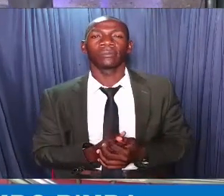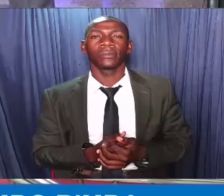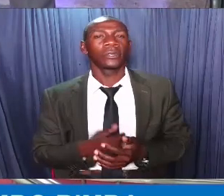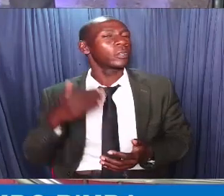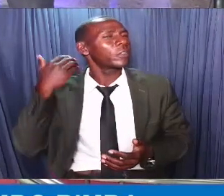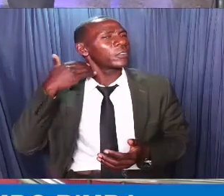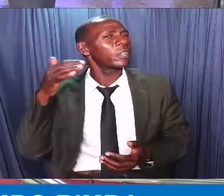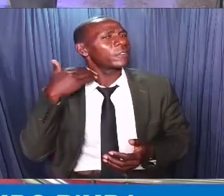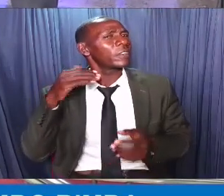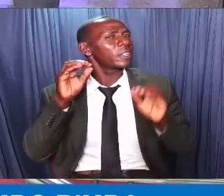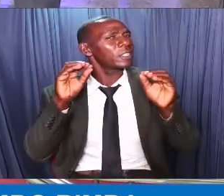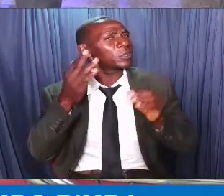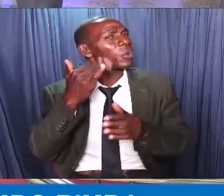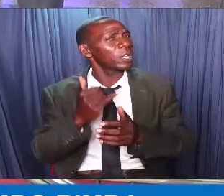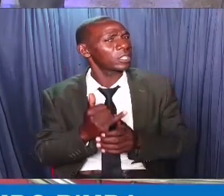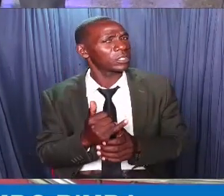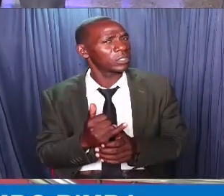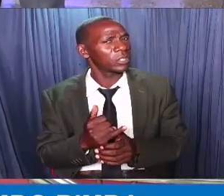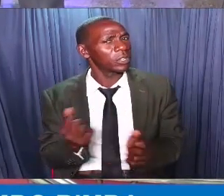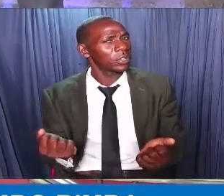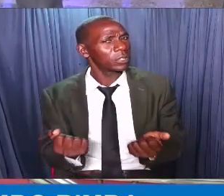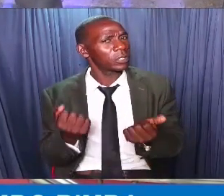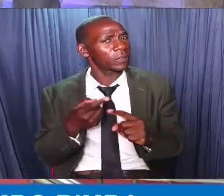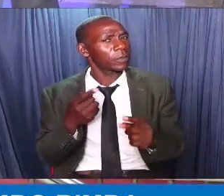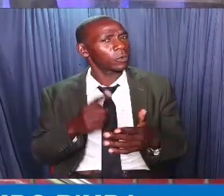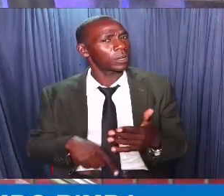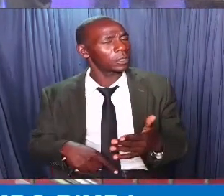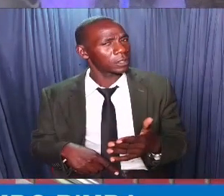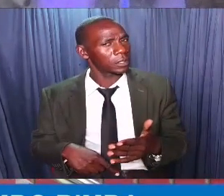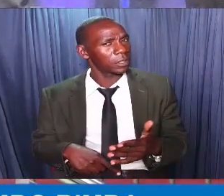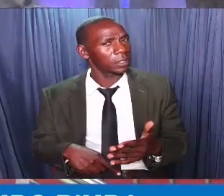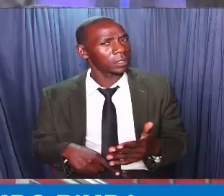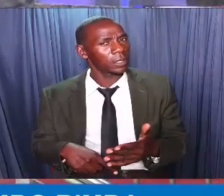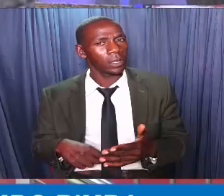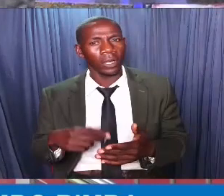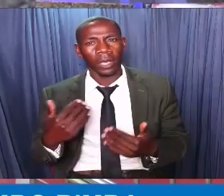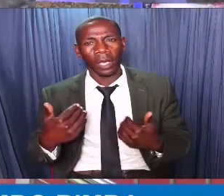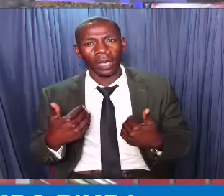Machukia mafundisho kwa nini? You hate teachings why? Utaokolewa na nini? What will save you? Hata